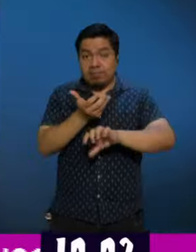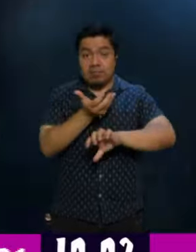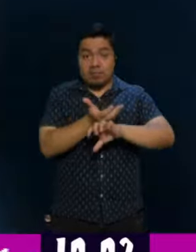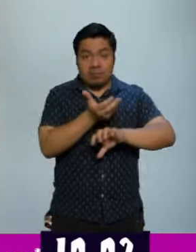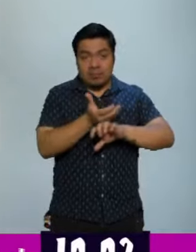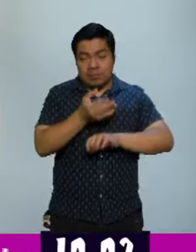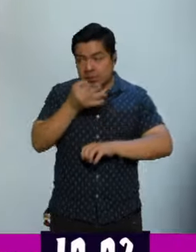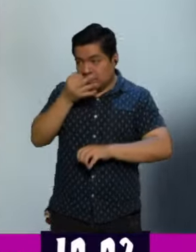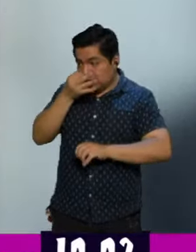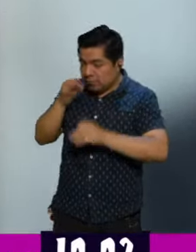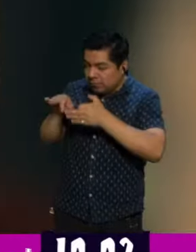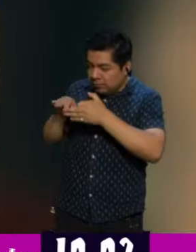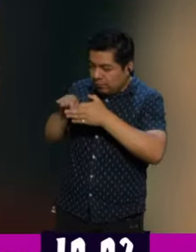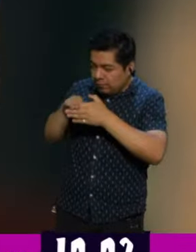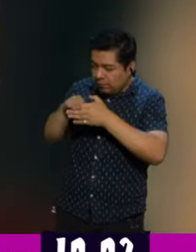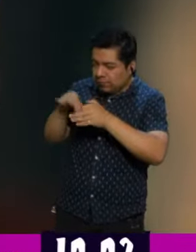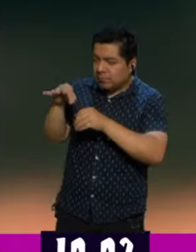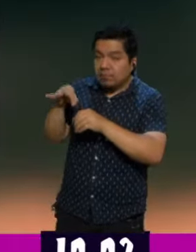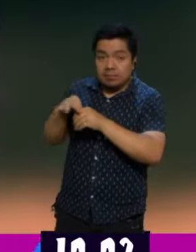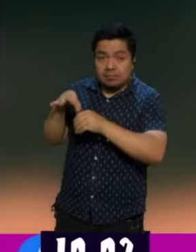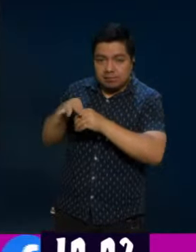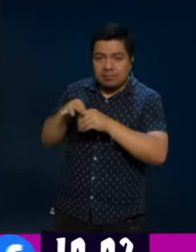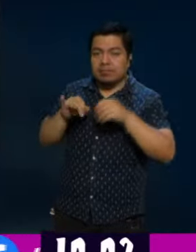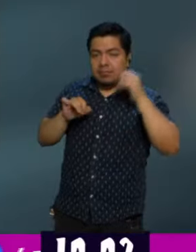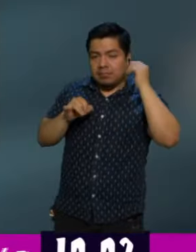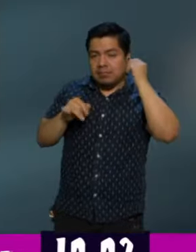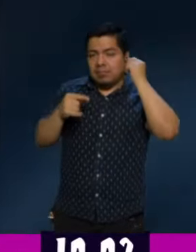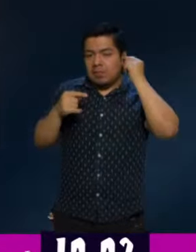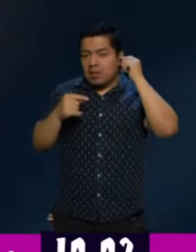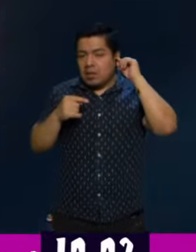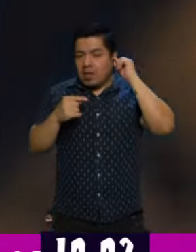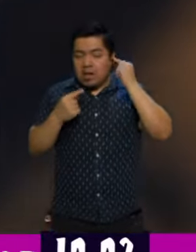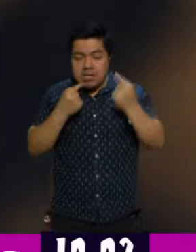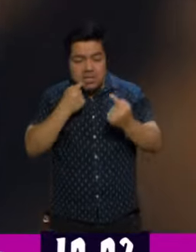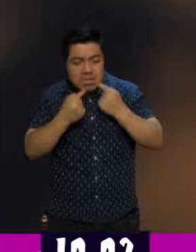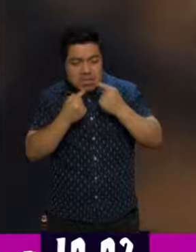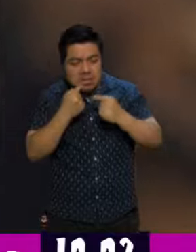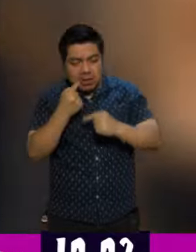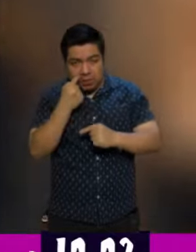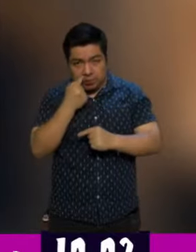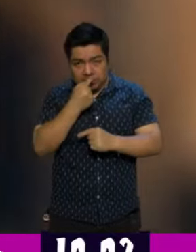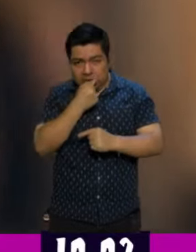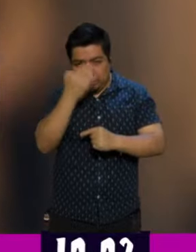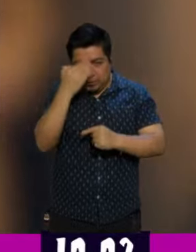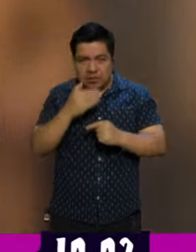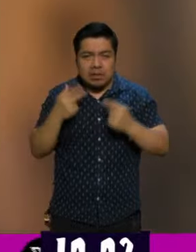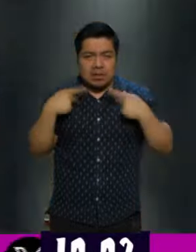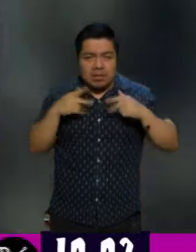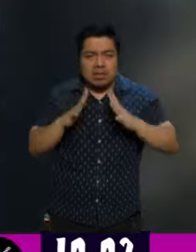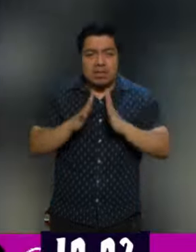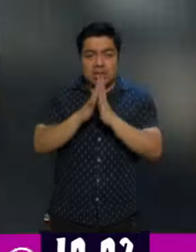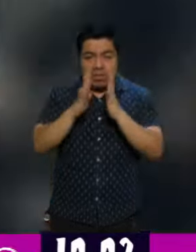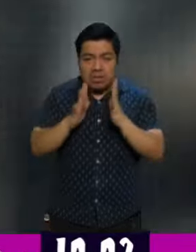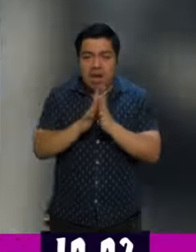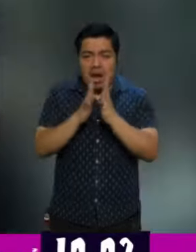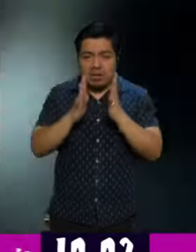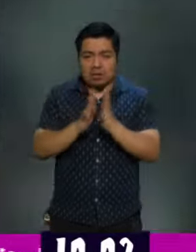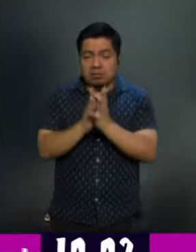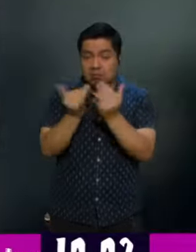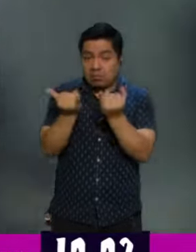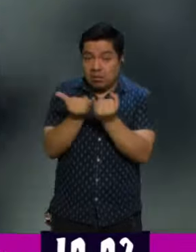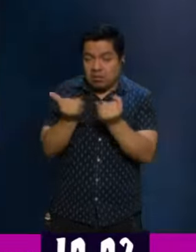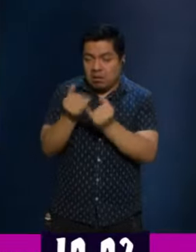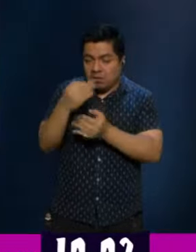elections coming up, and we find this discussion of democracy near the top of the